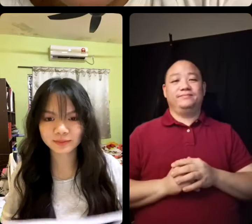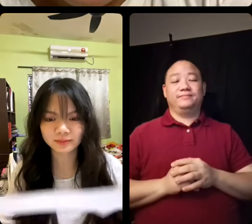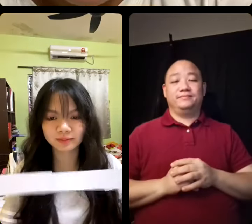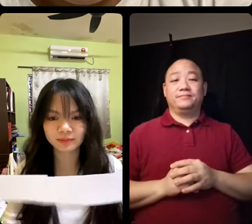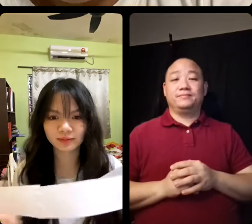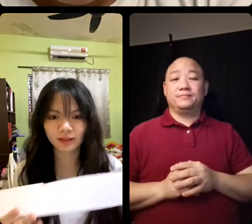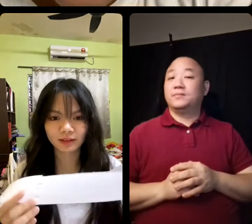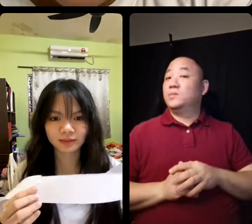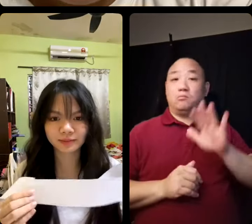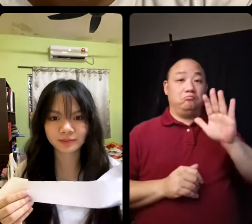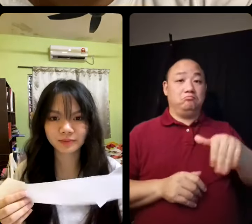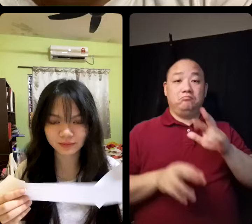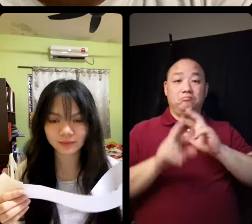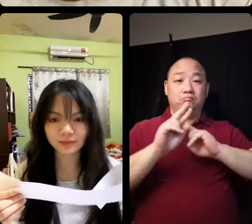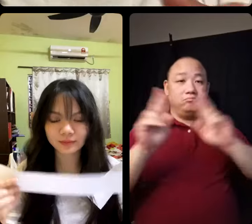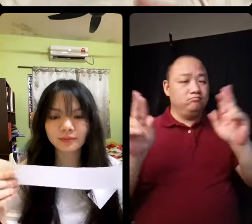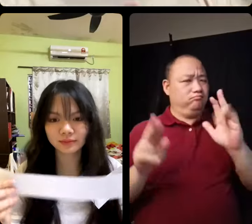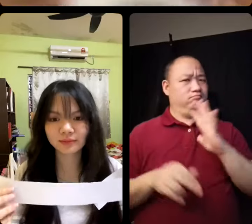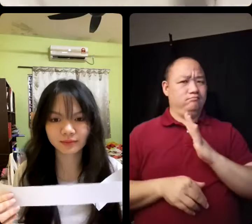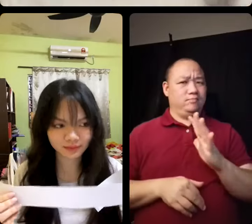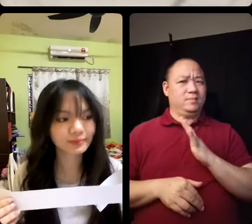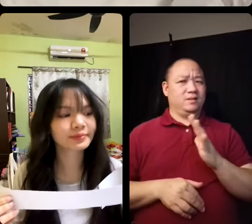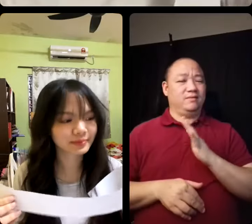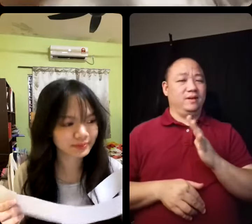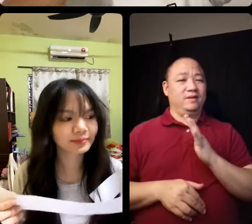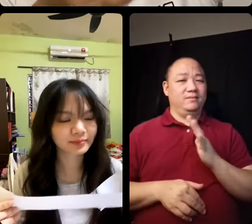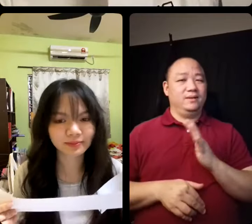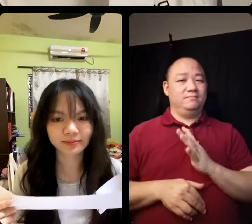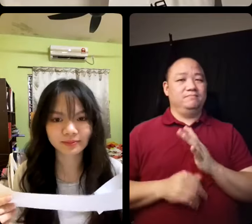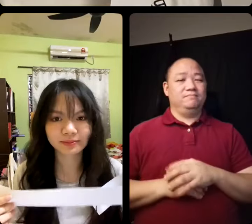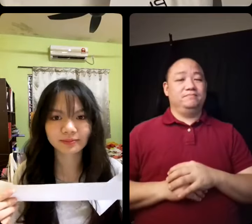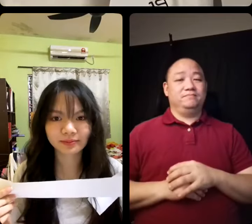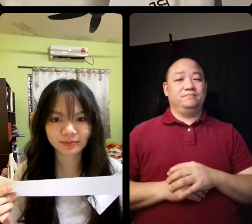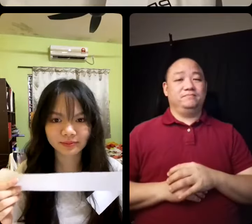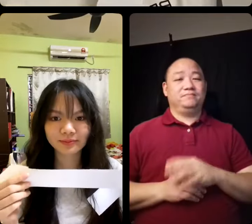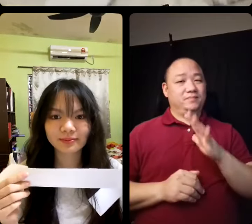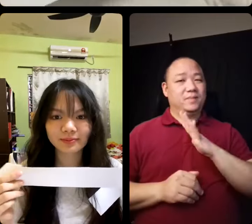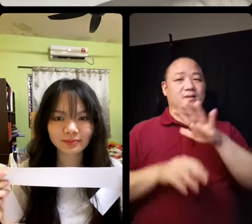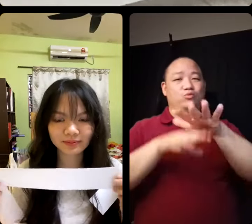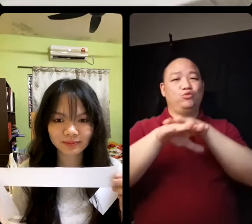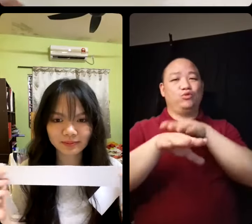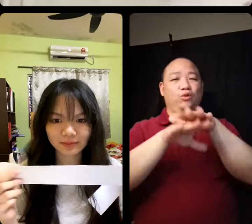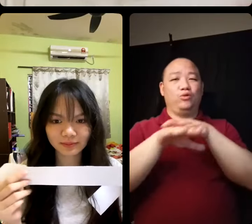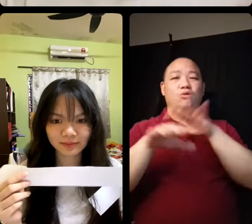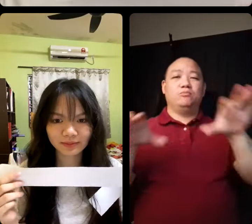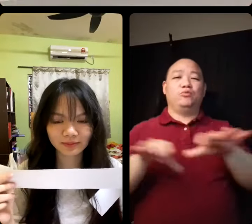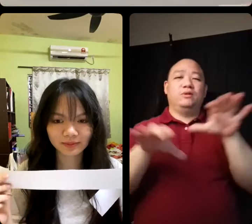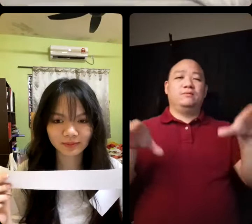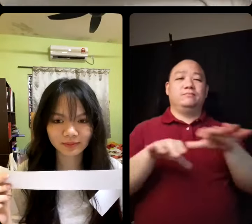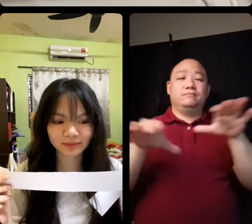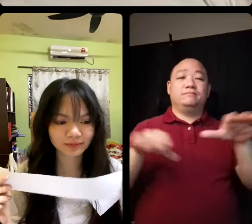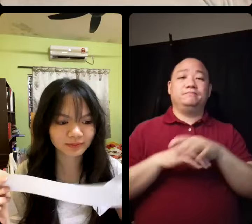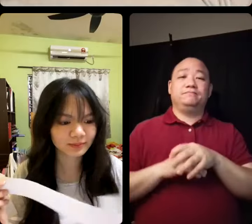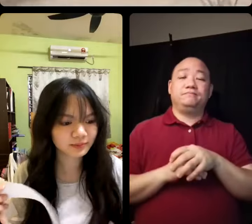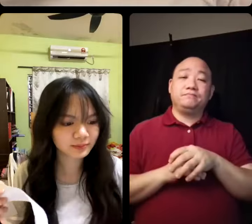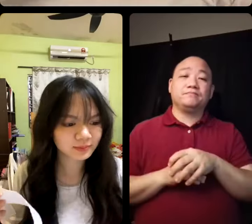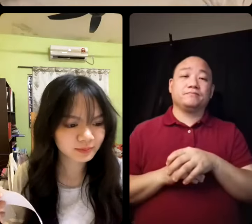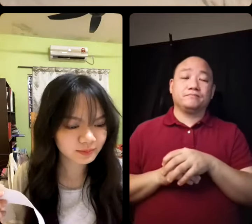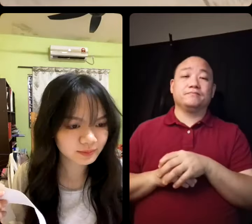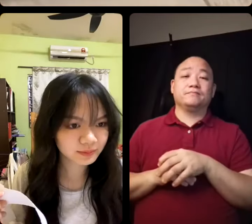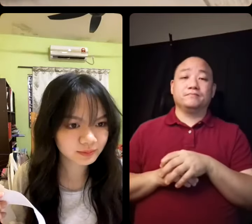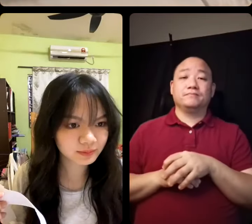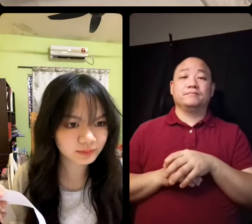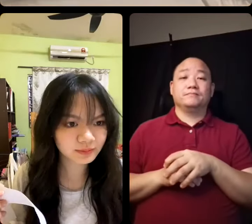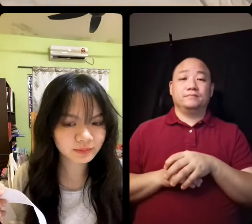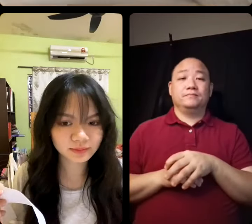ready, it's okay. Take your time and make this paper stripe together. Okay? So once you have this